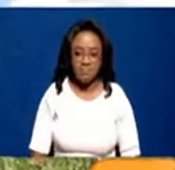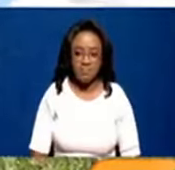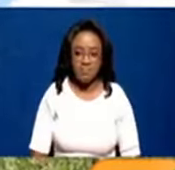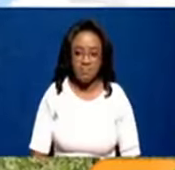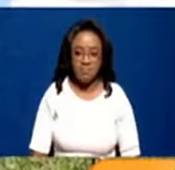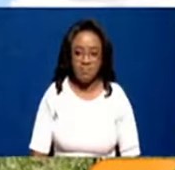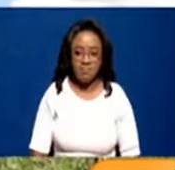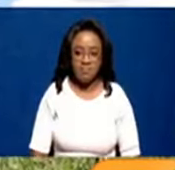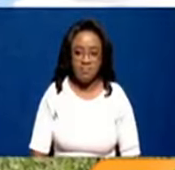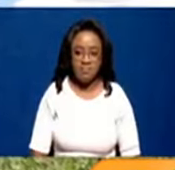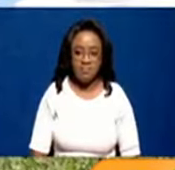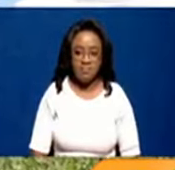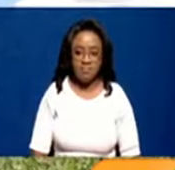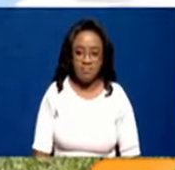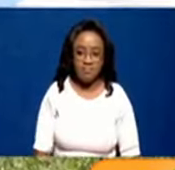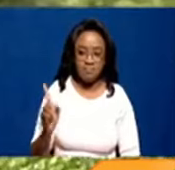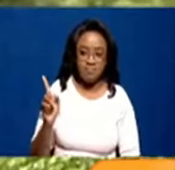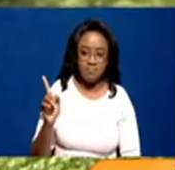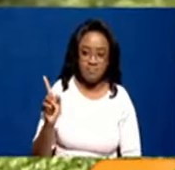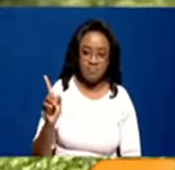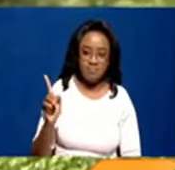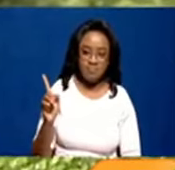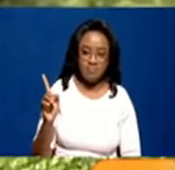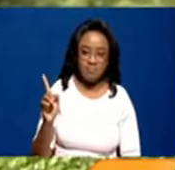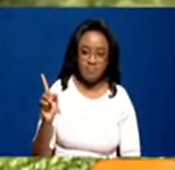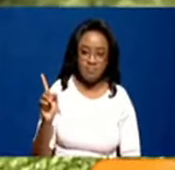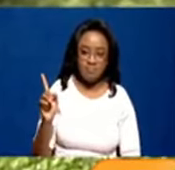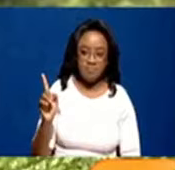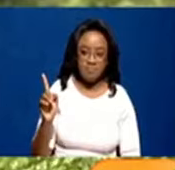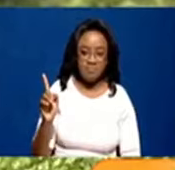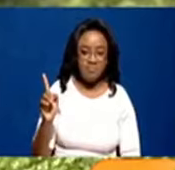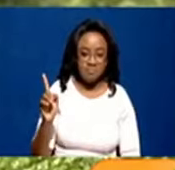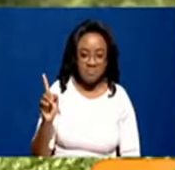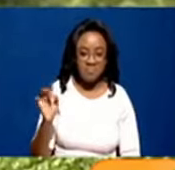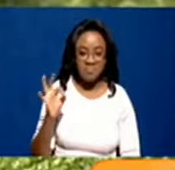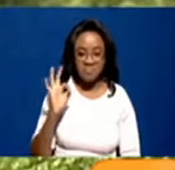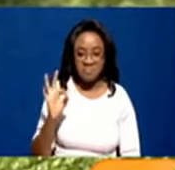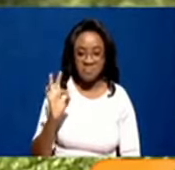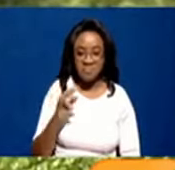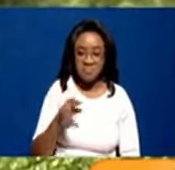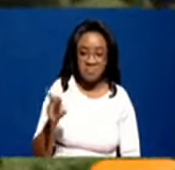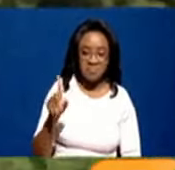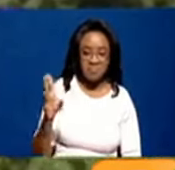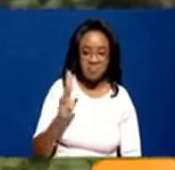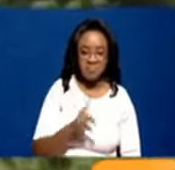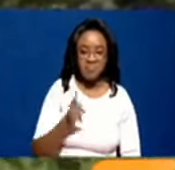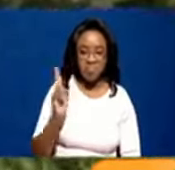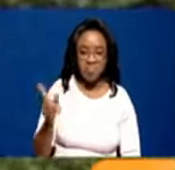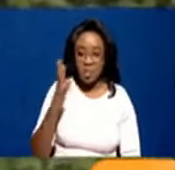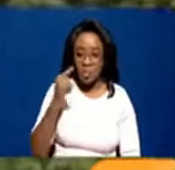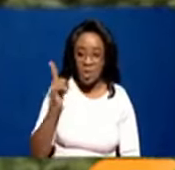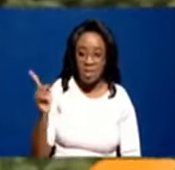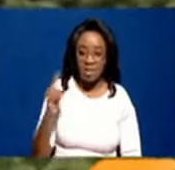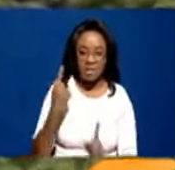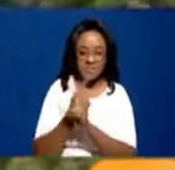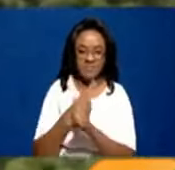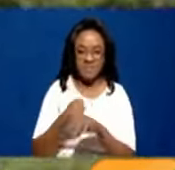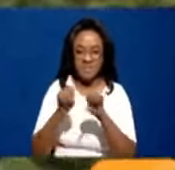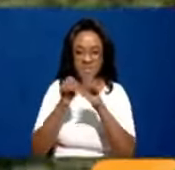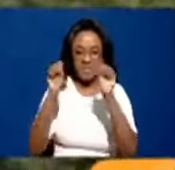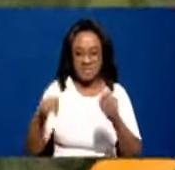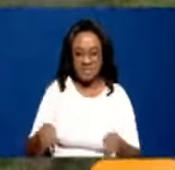Since then, the buzzing of drones over these tea plantations has been a normal affair. Drones come in different